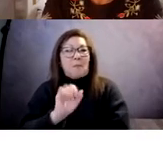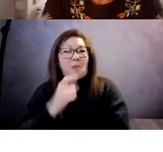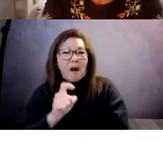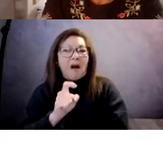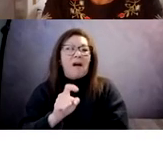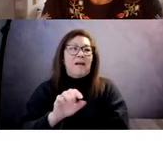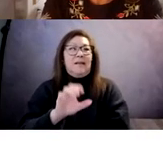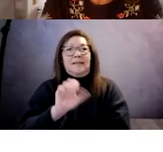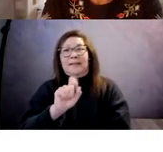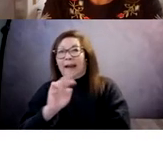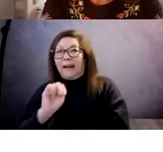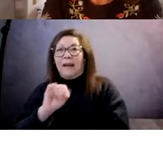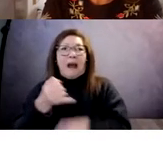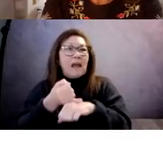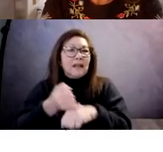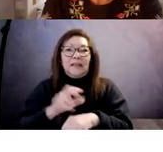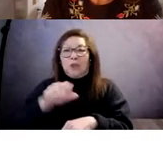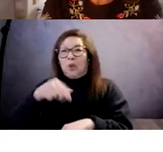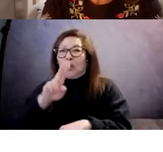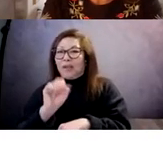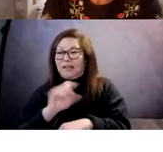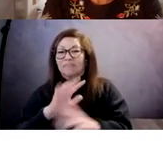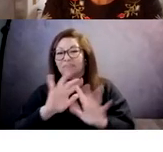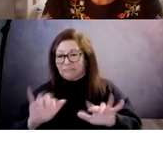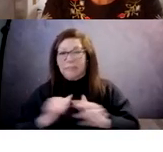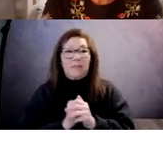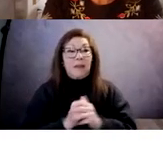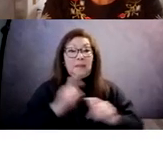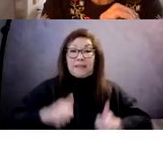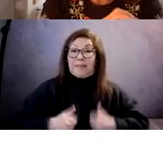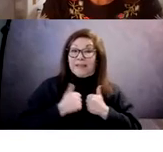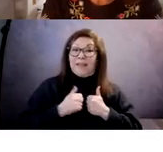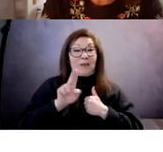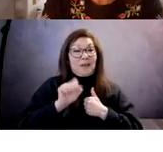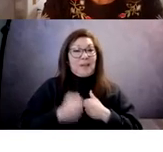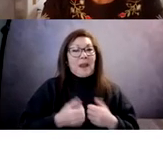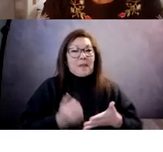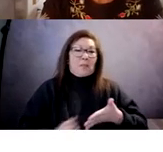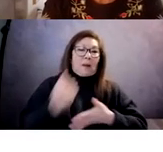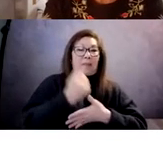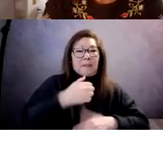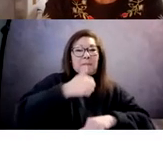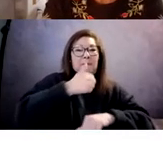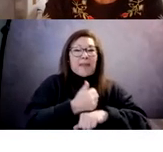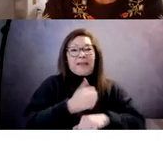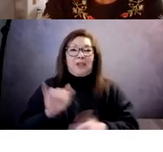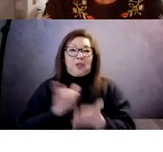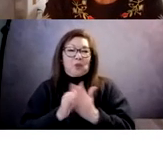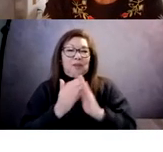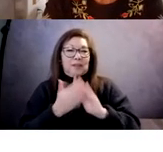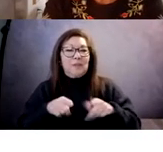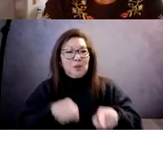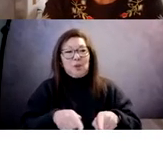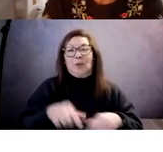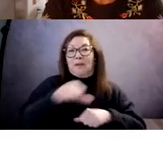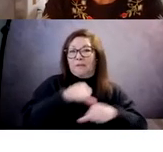Manhattan. And you must be living in the United States and primarily based in New York City during the fellowship